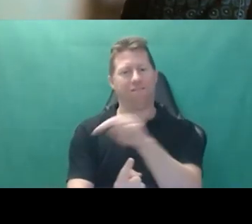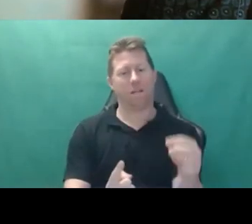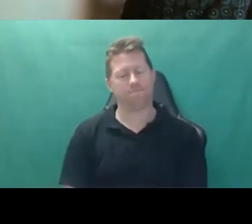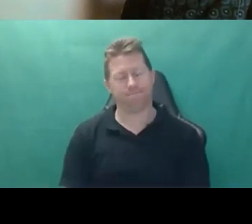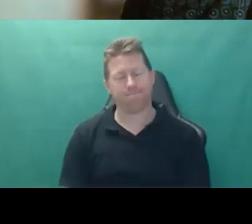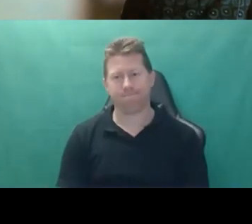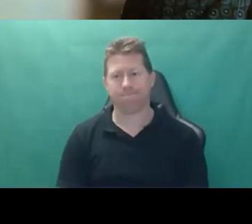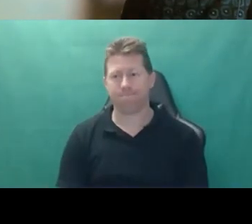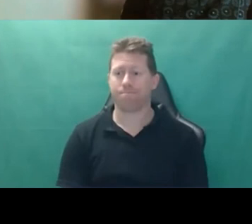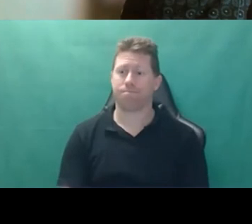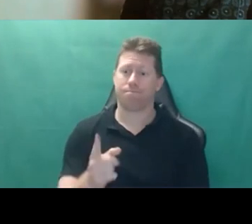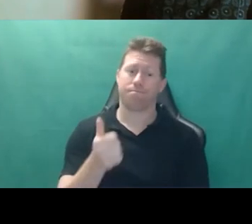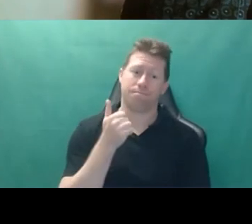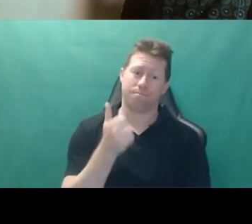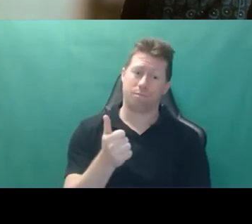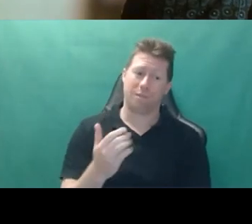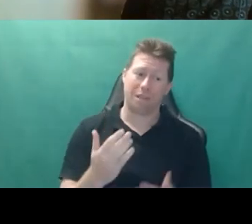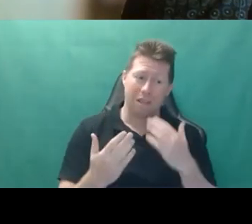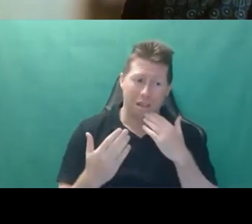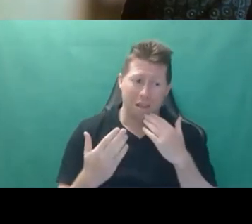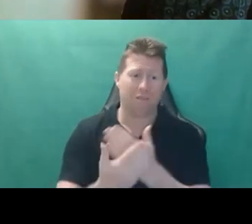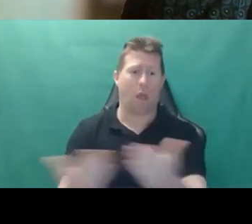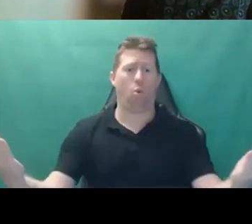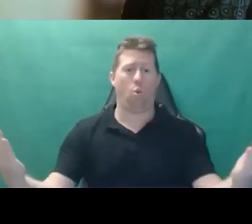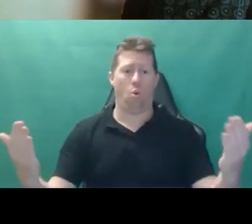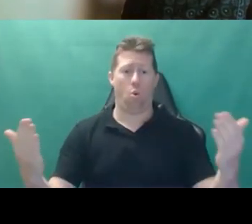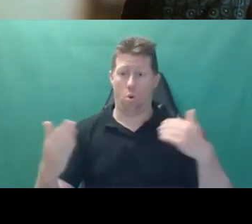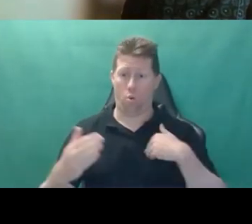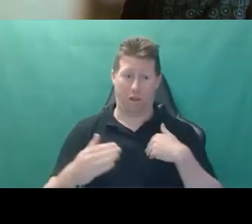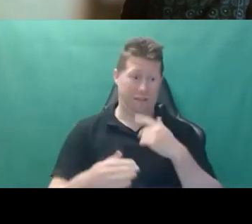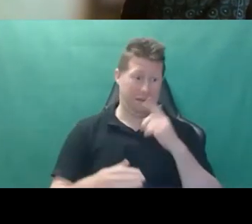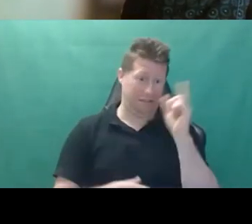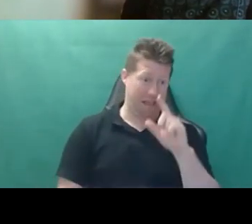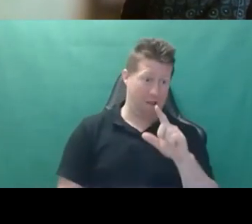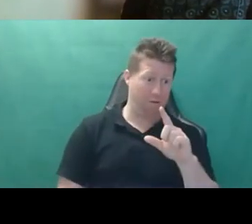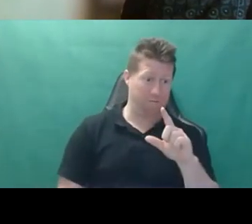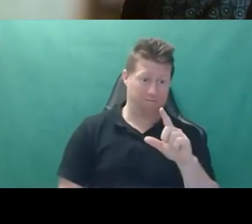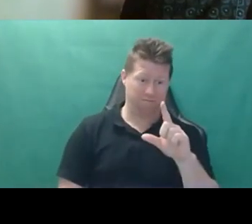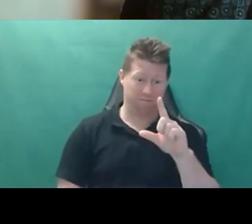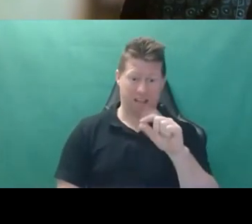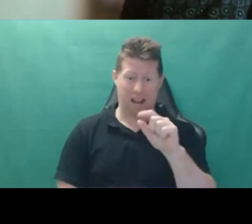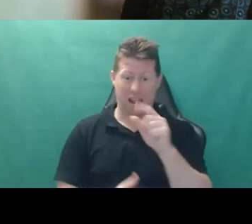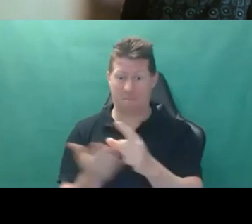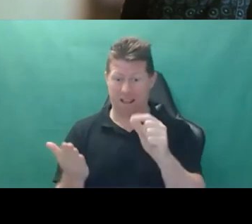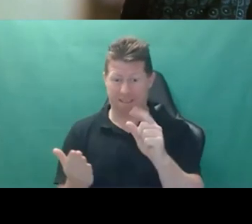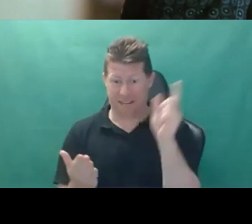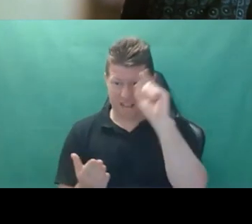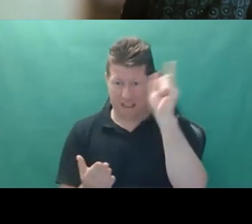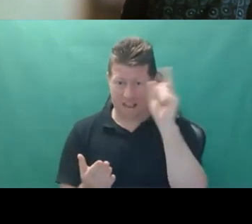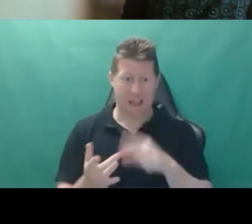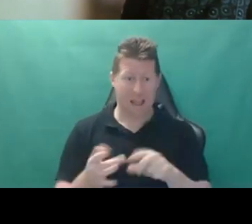Great. So thank you all so much. We've actually come to 11.29. Um, if you could really stay